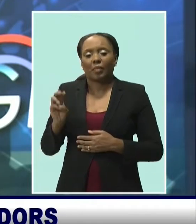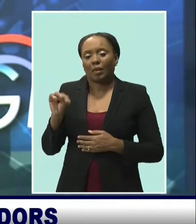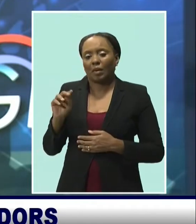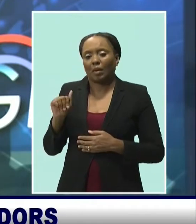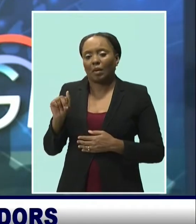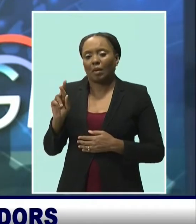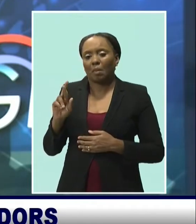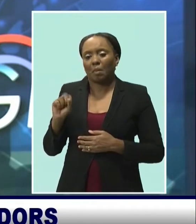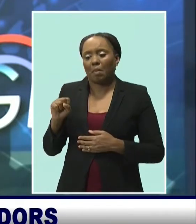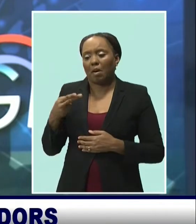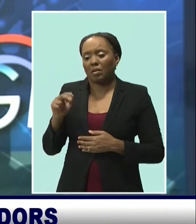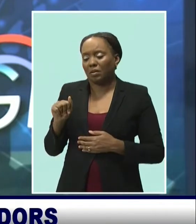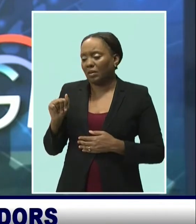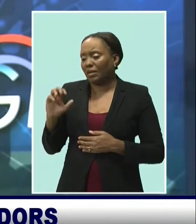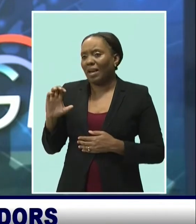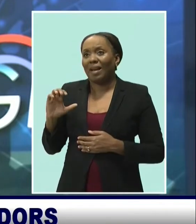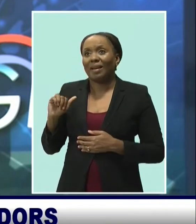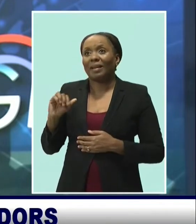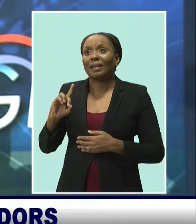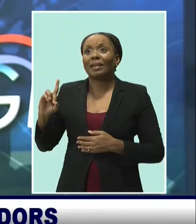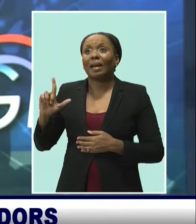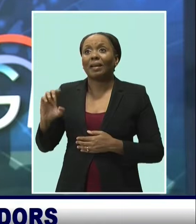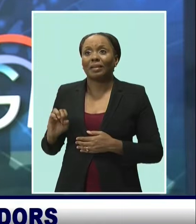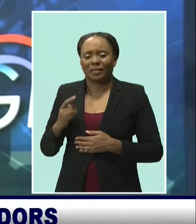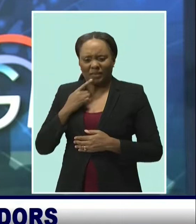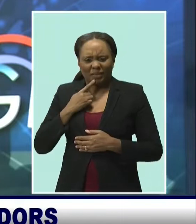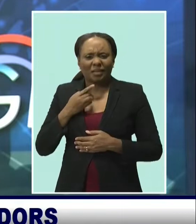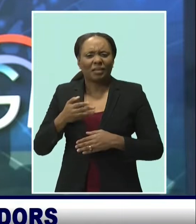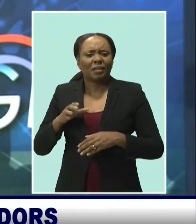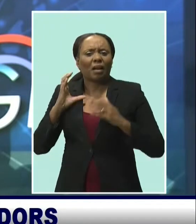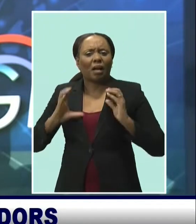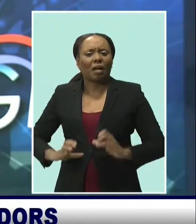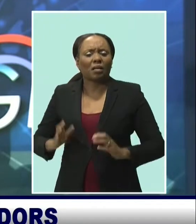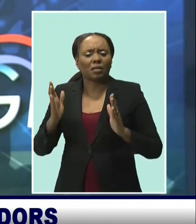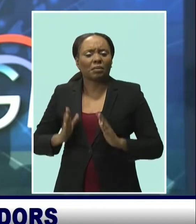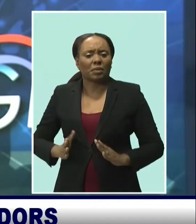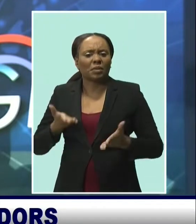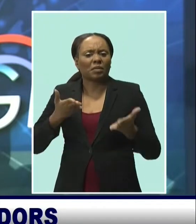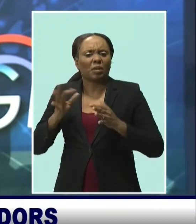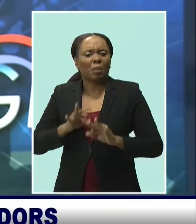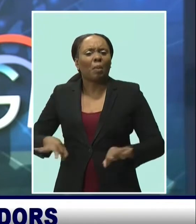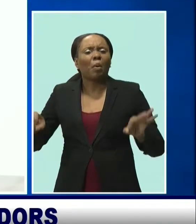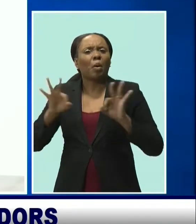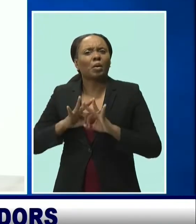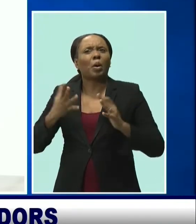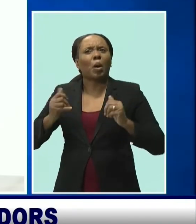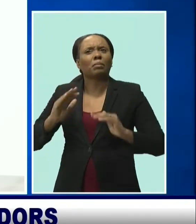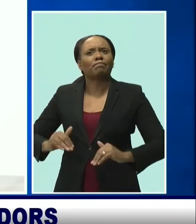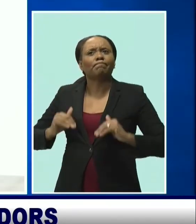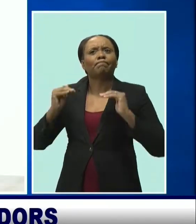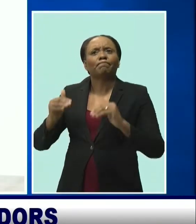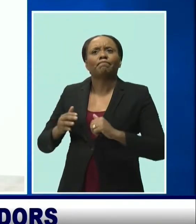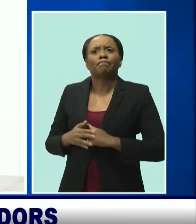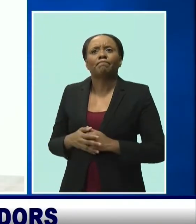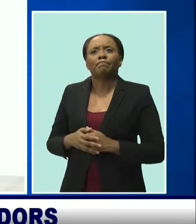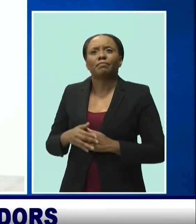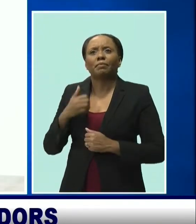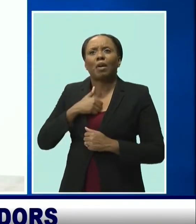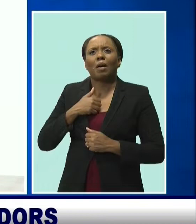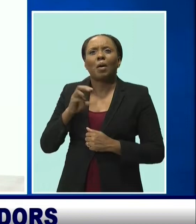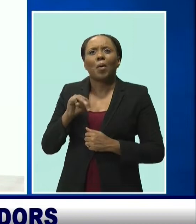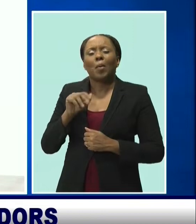is important as this type of commercial activity is taken to the next level. One of the key things that we want